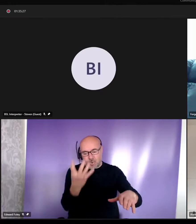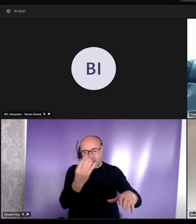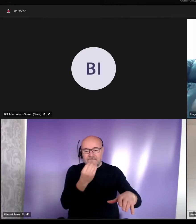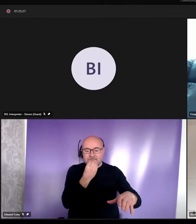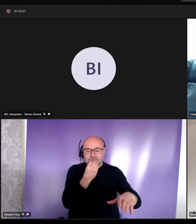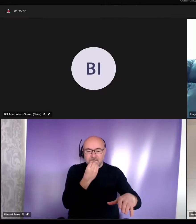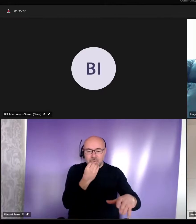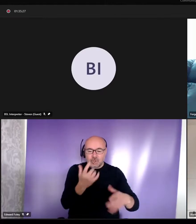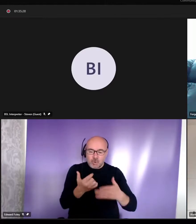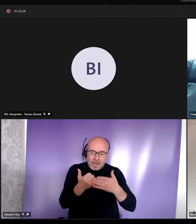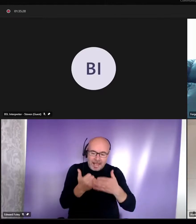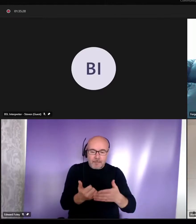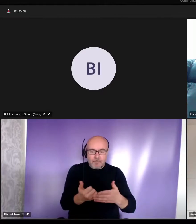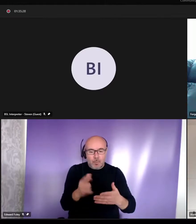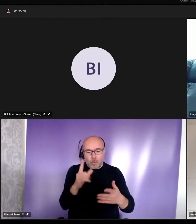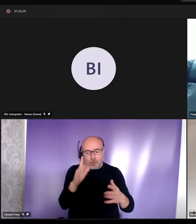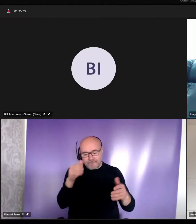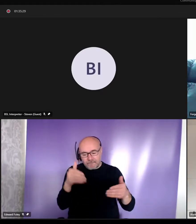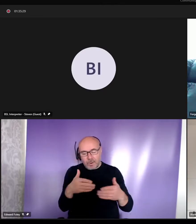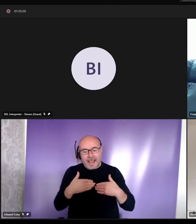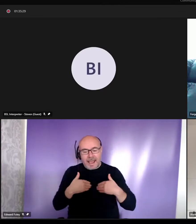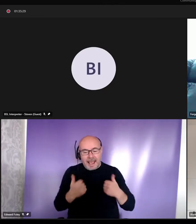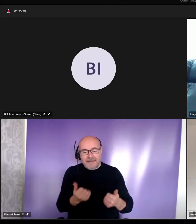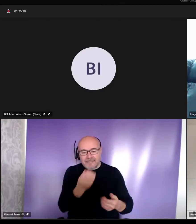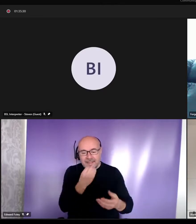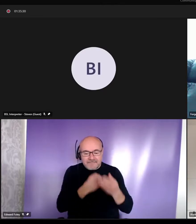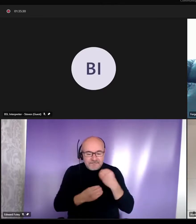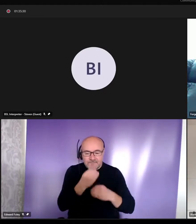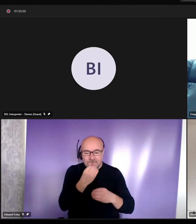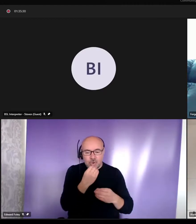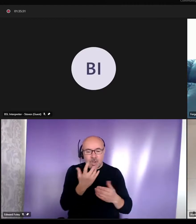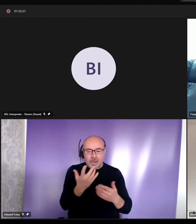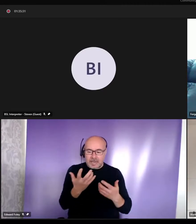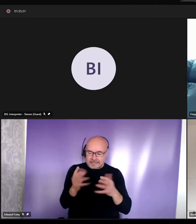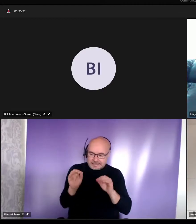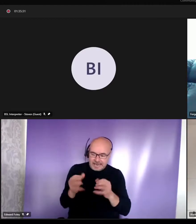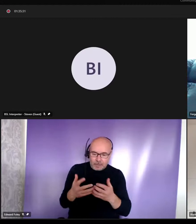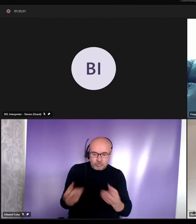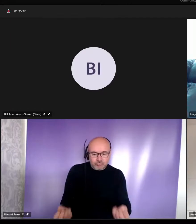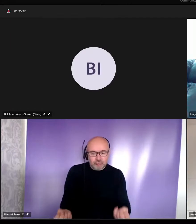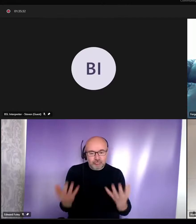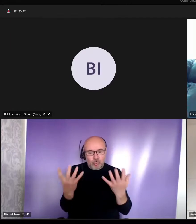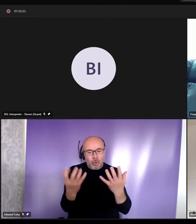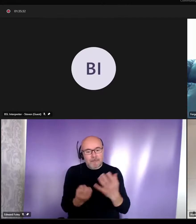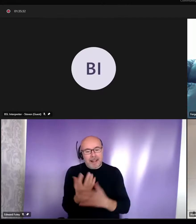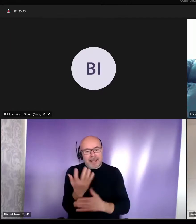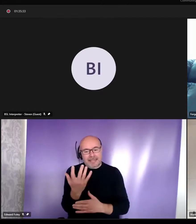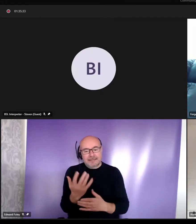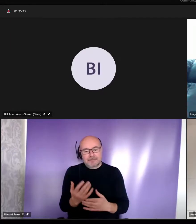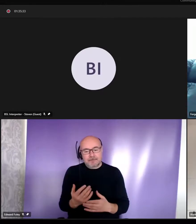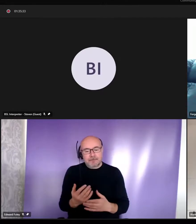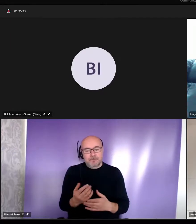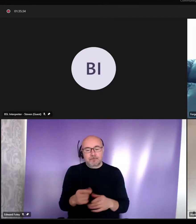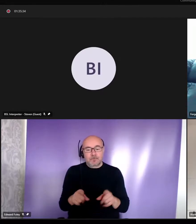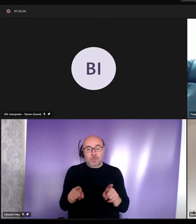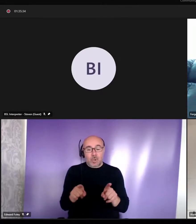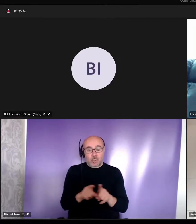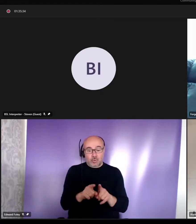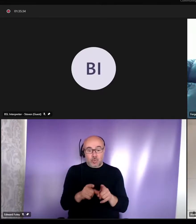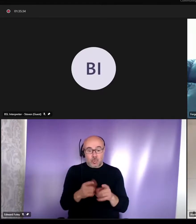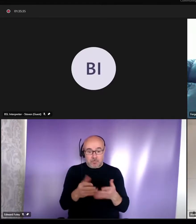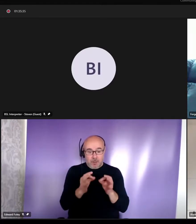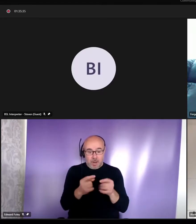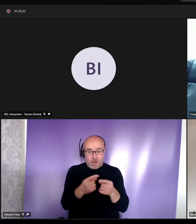in horticulture, and community benefits as well. Members are also being asked to approve